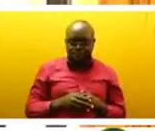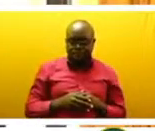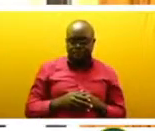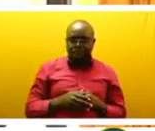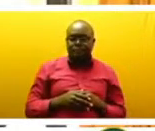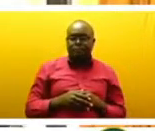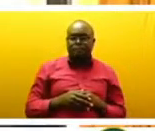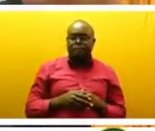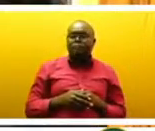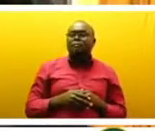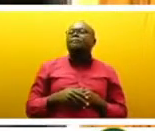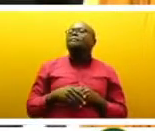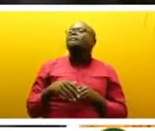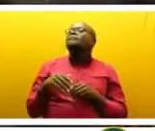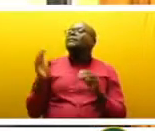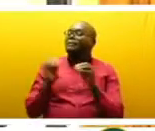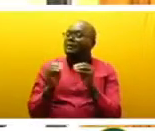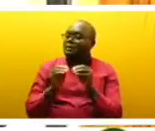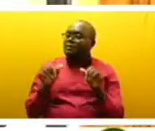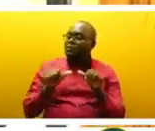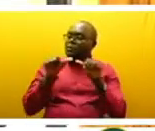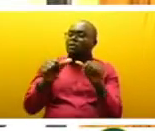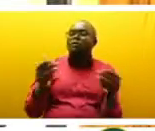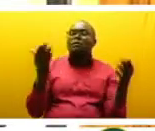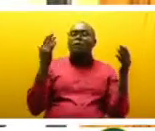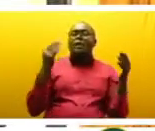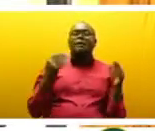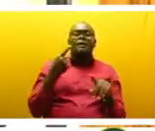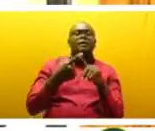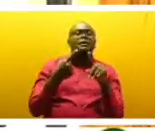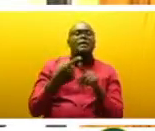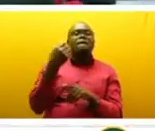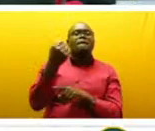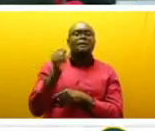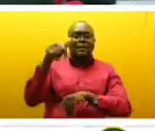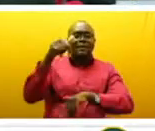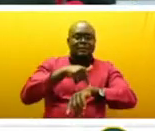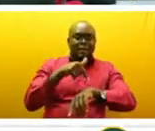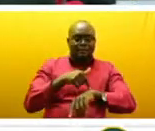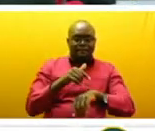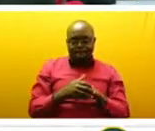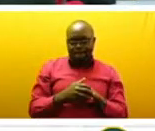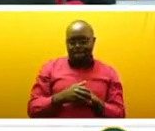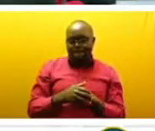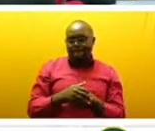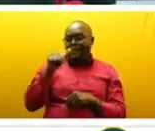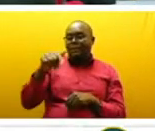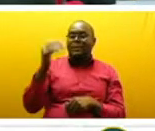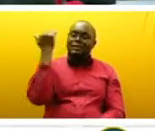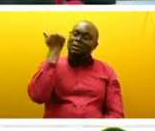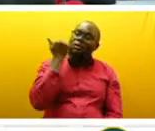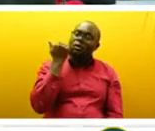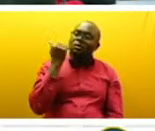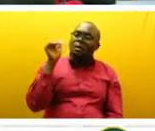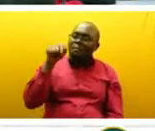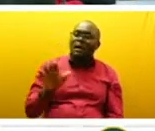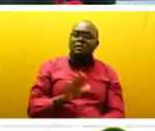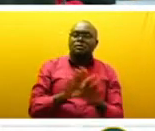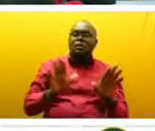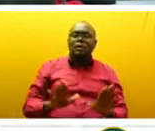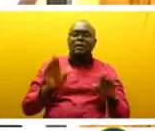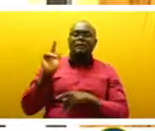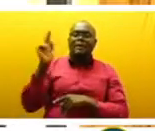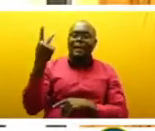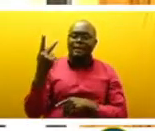The hearing of the petition will have taken forever, even 5 years, the entire term. This court should not leave Kenyans in